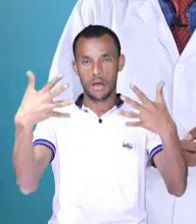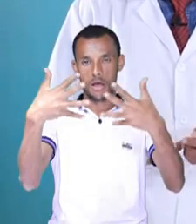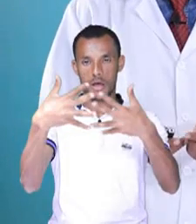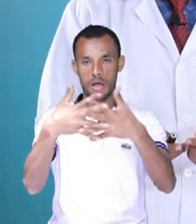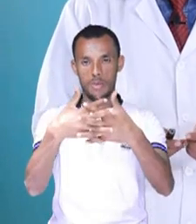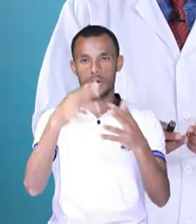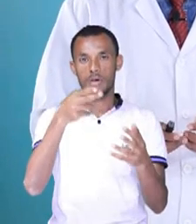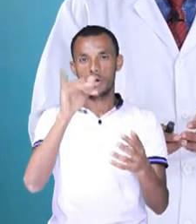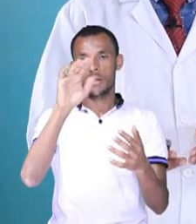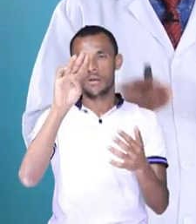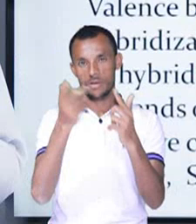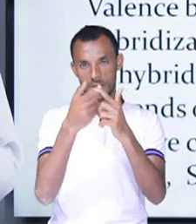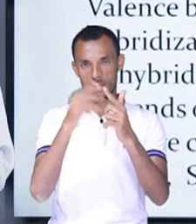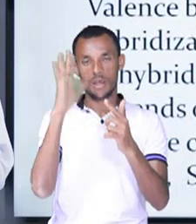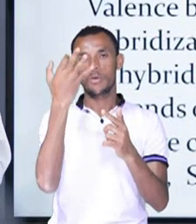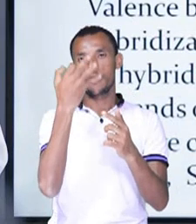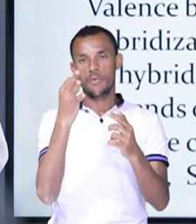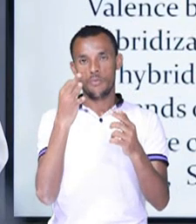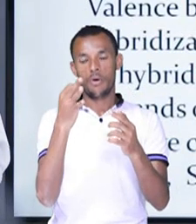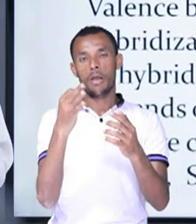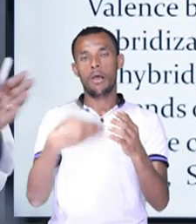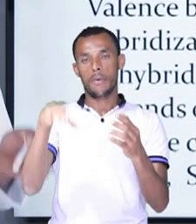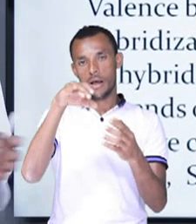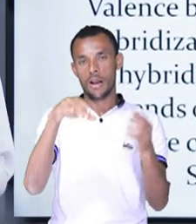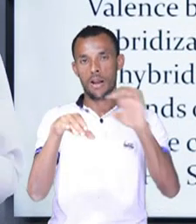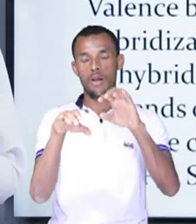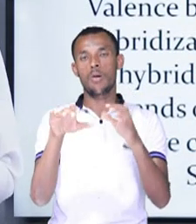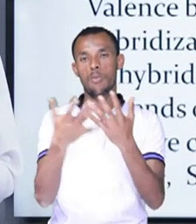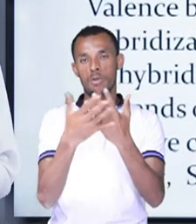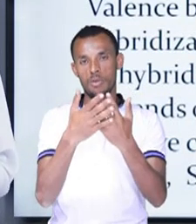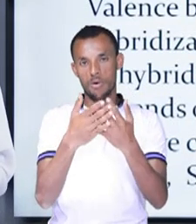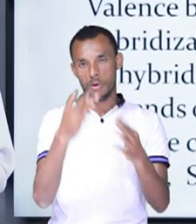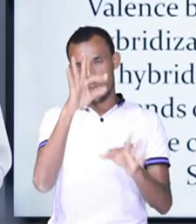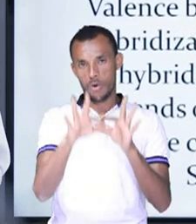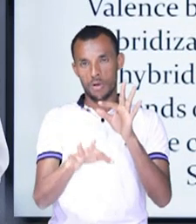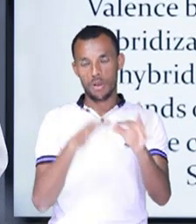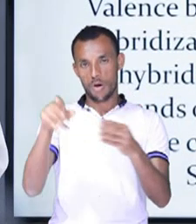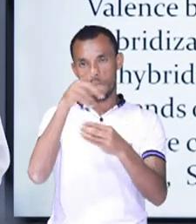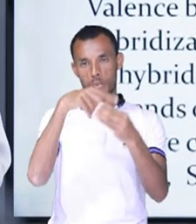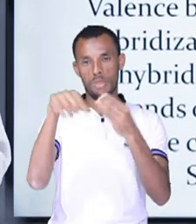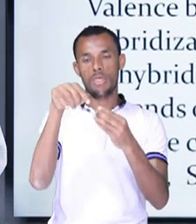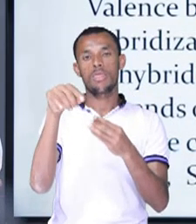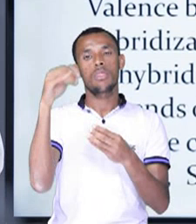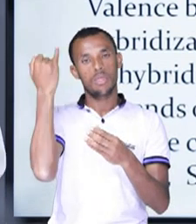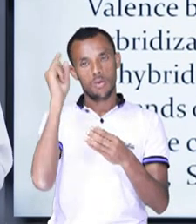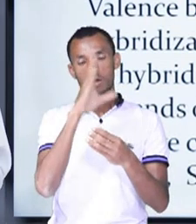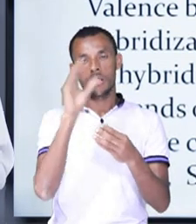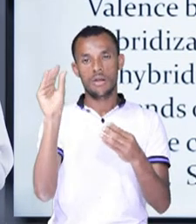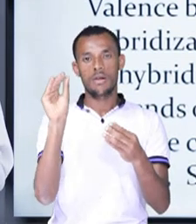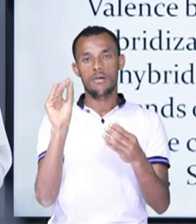hybridization the second types of chemical bonding theory that is molecular orbital theory